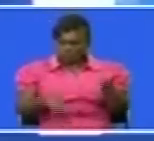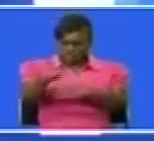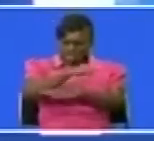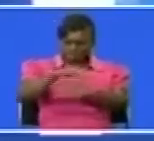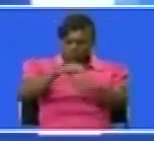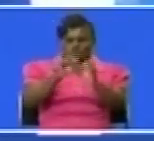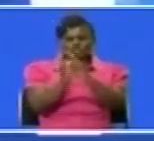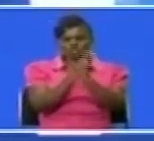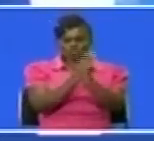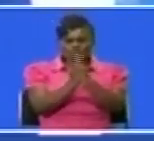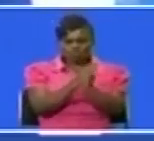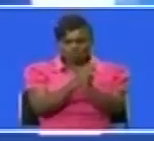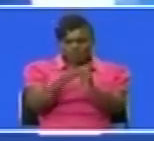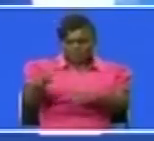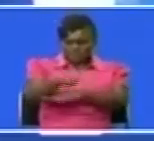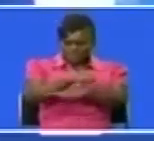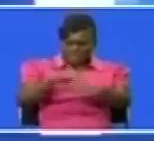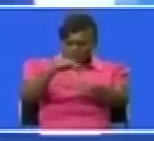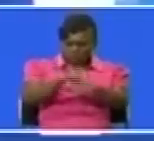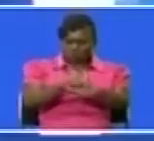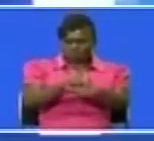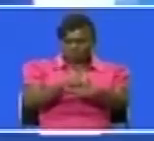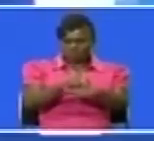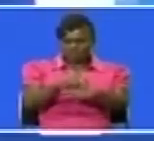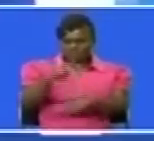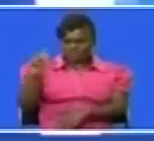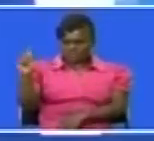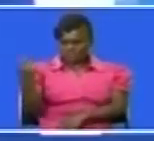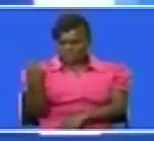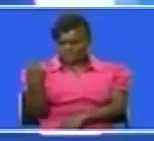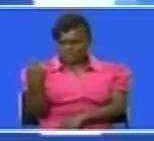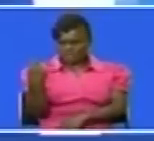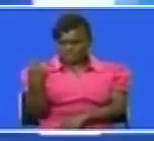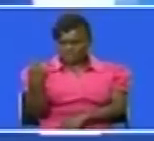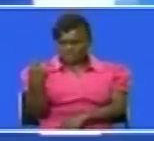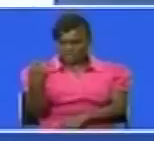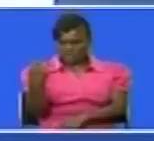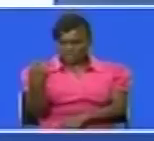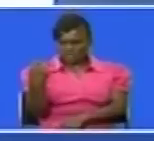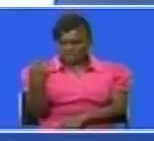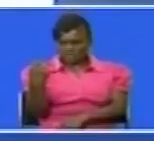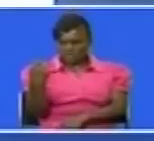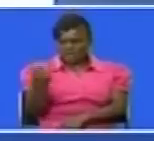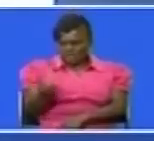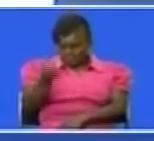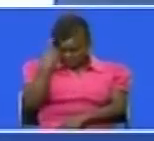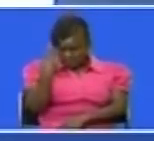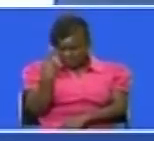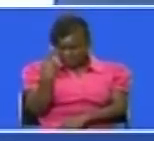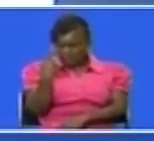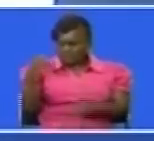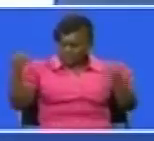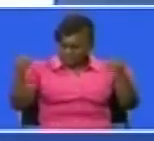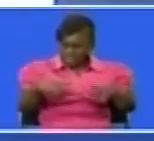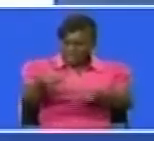narrative? The nation itself in Kenya, the nation is a creature of the state. We've got to understand that. Yeah. We got the state before we